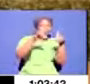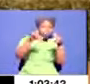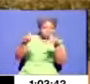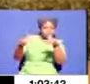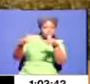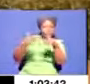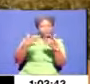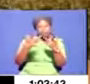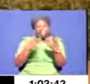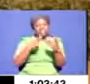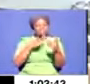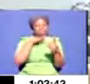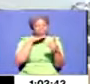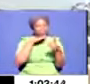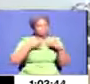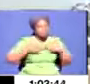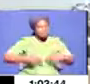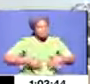home.